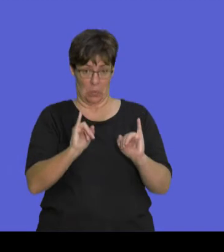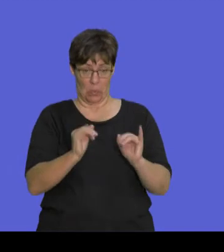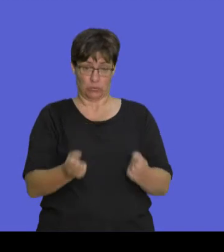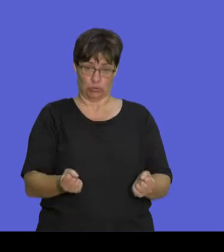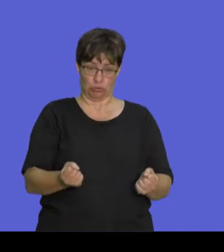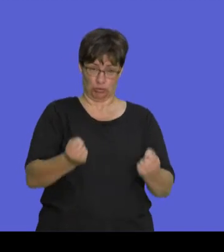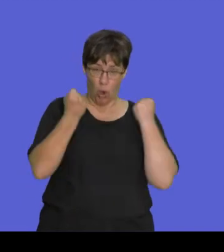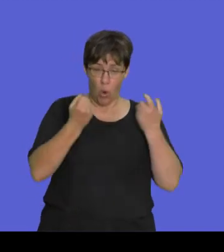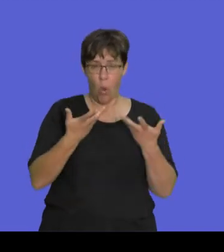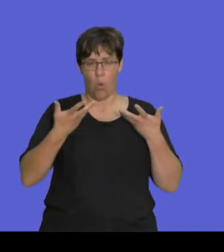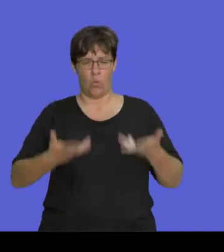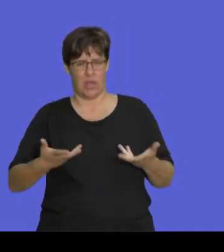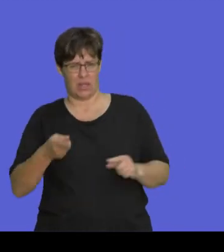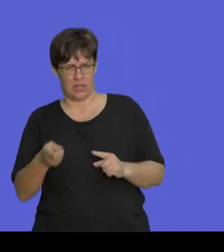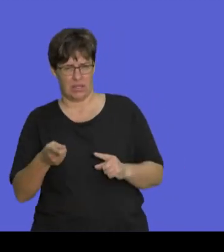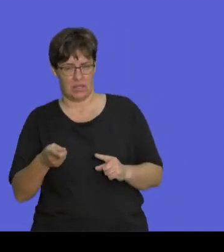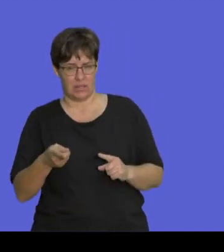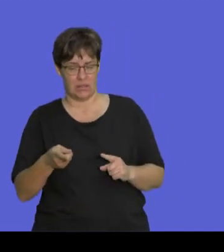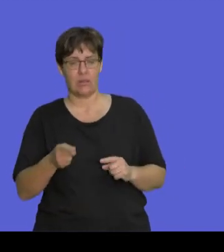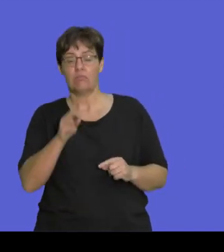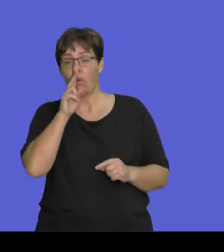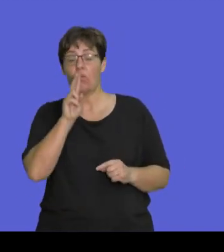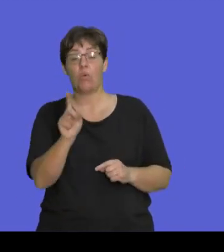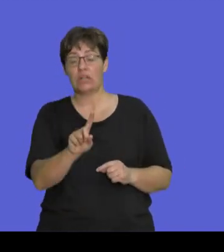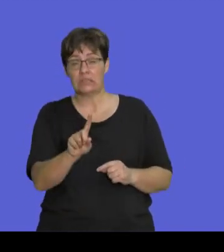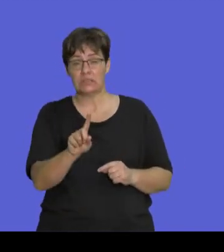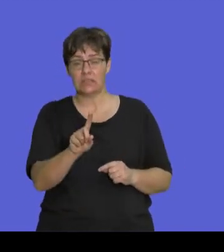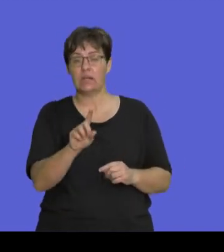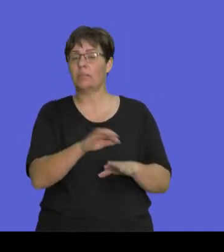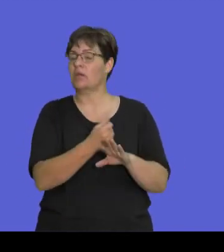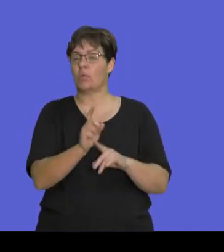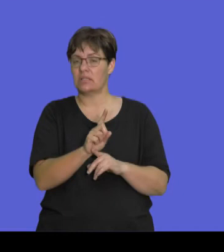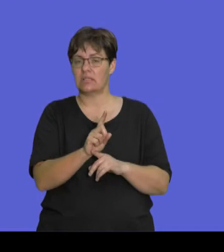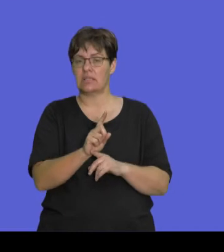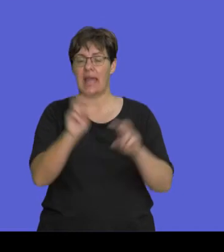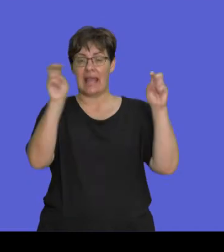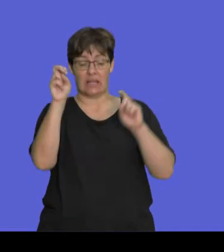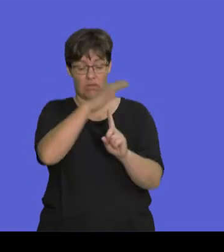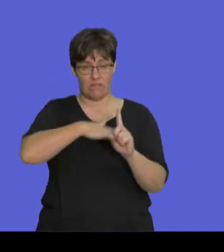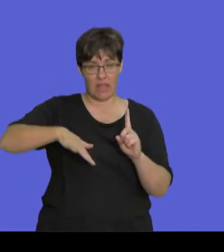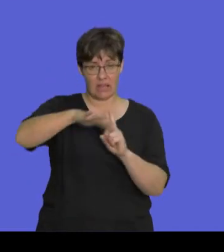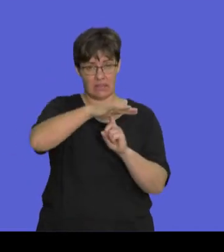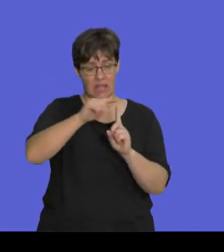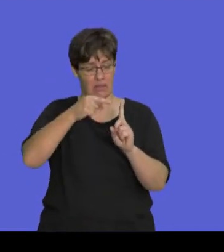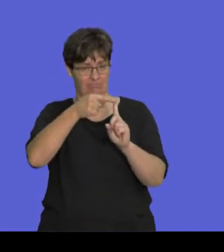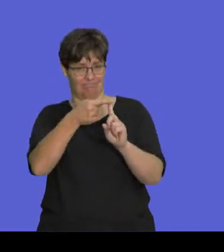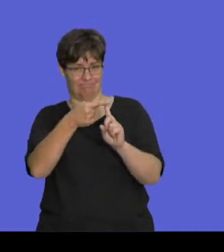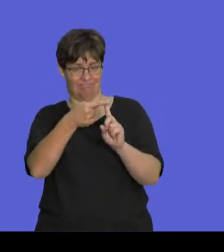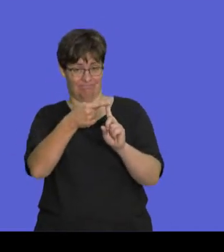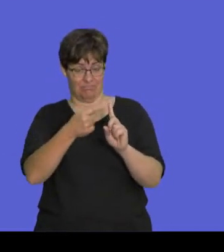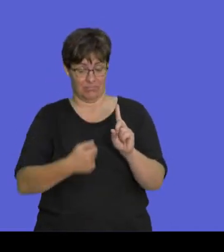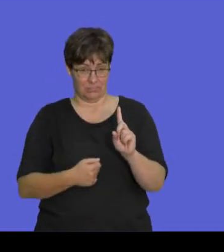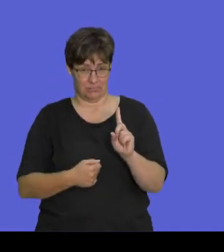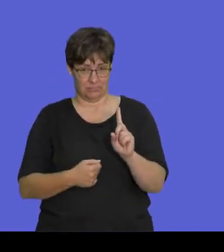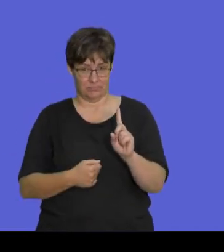but we actually refer this to as electric field at a point, right? Let's break it down